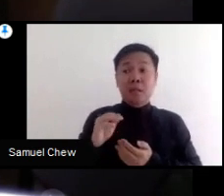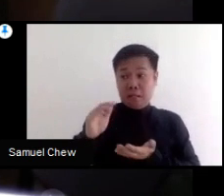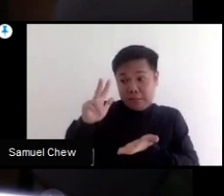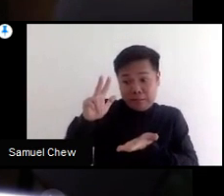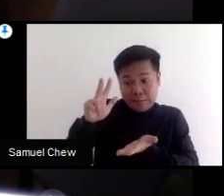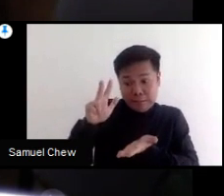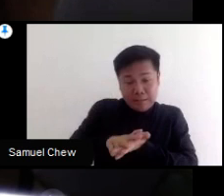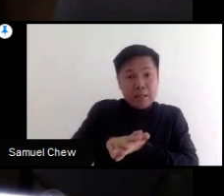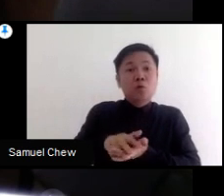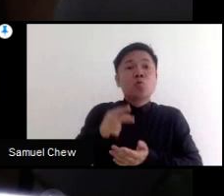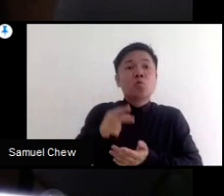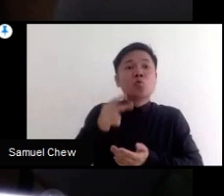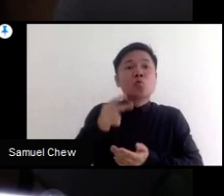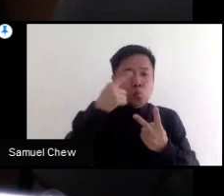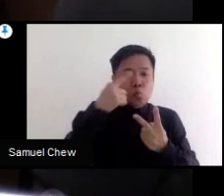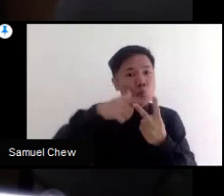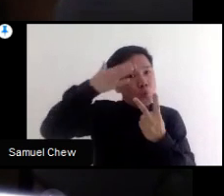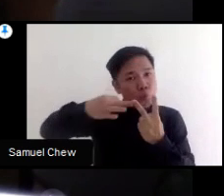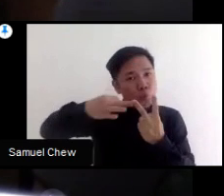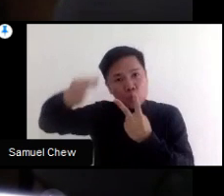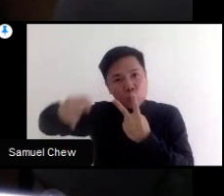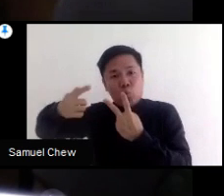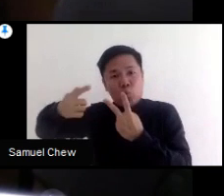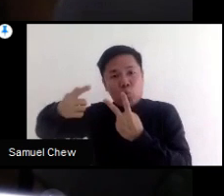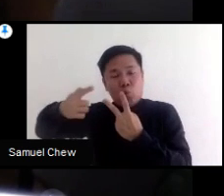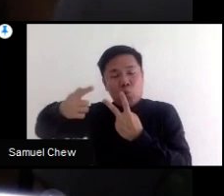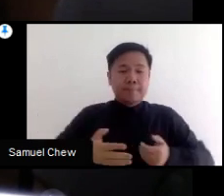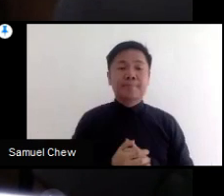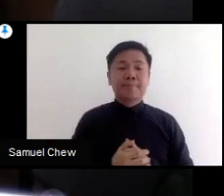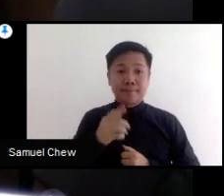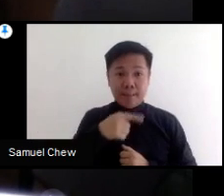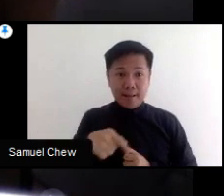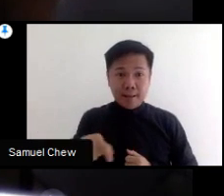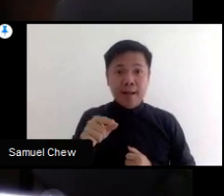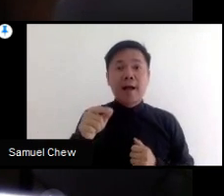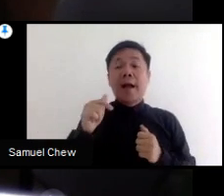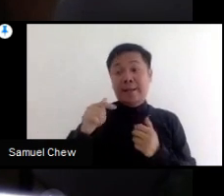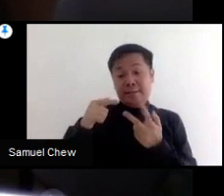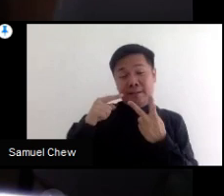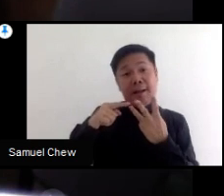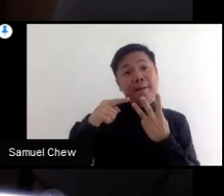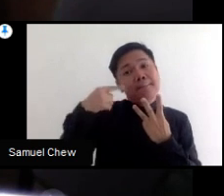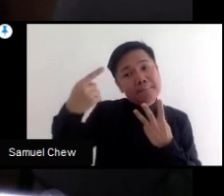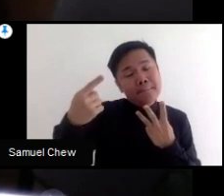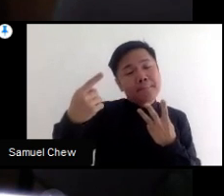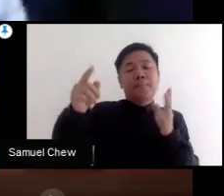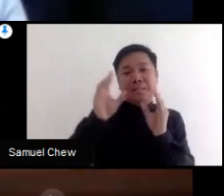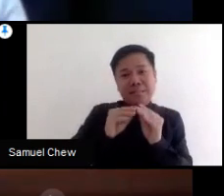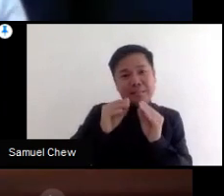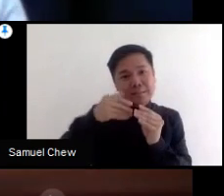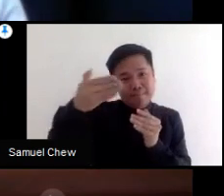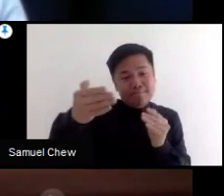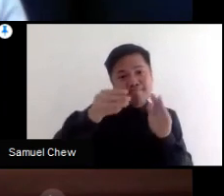2 decisions that were agreed today and the organizational matters of the meeting. The details of the discussions which